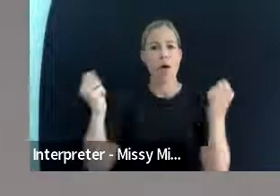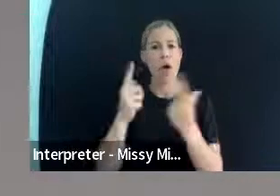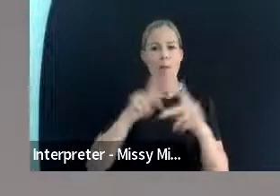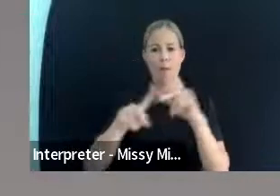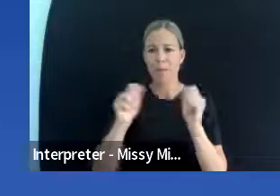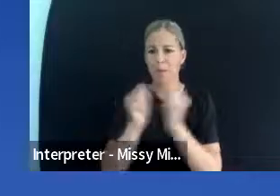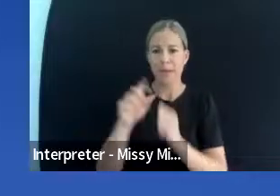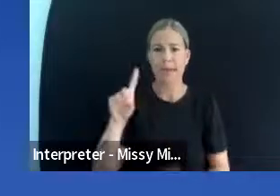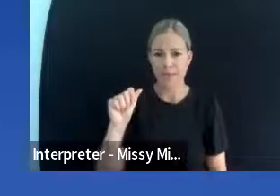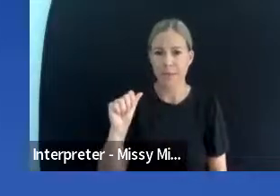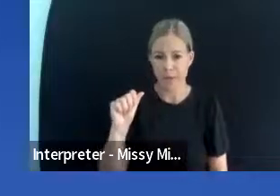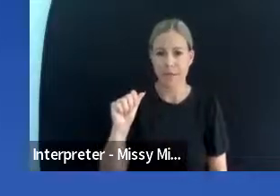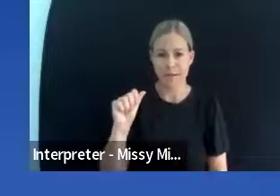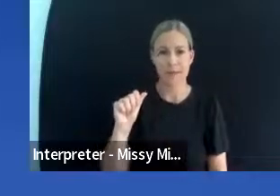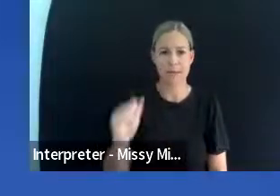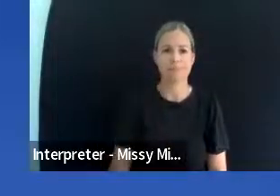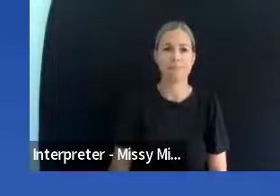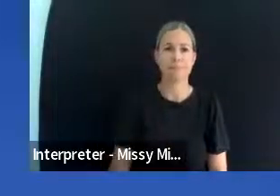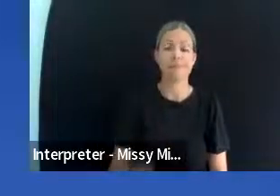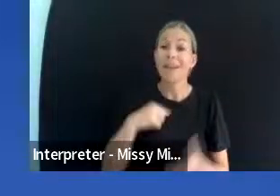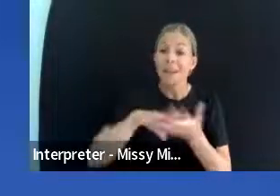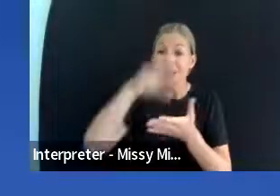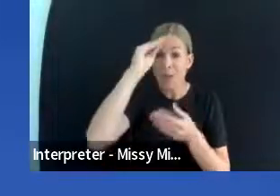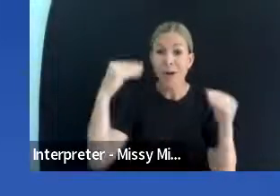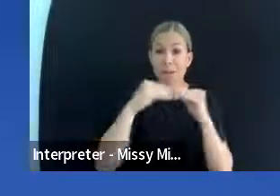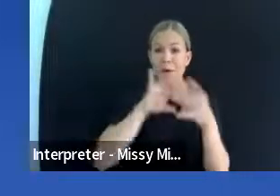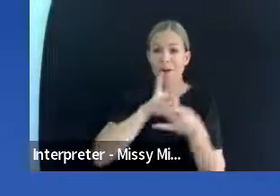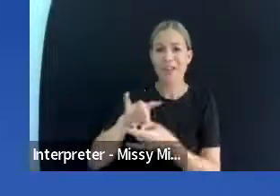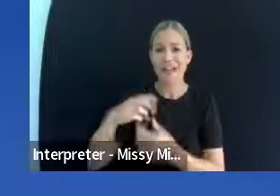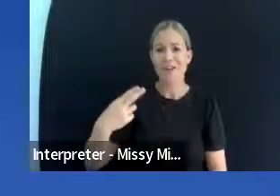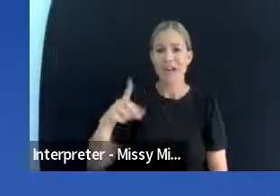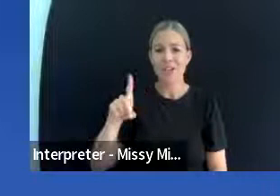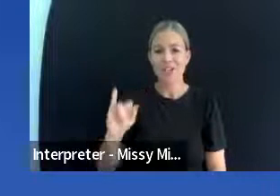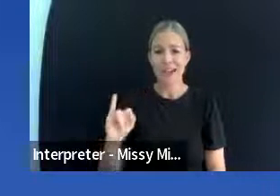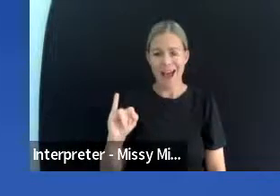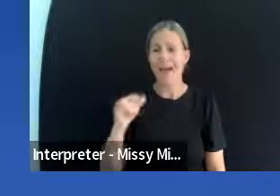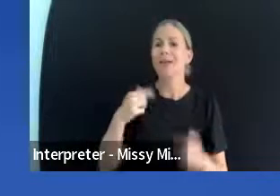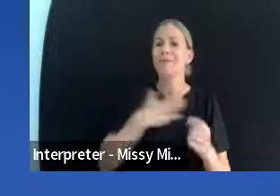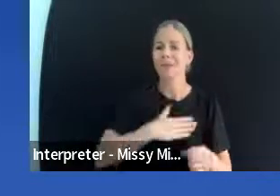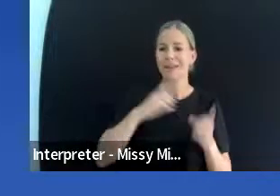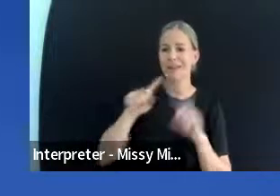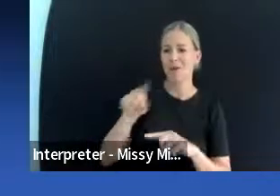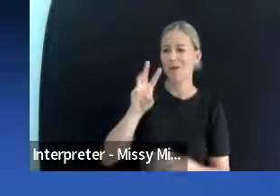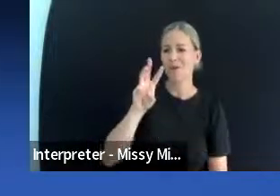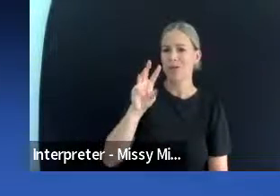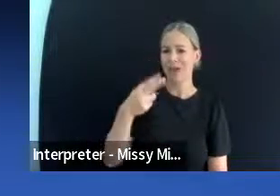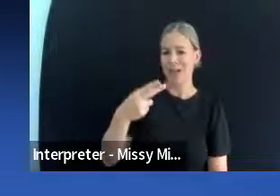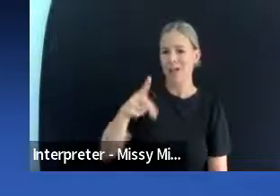of society. To learn more about the Human Development Institute, visit hdi.uky.edu.